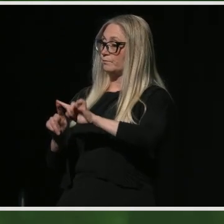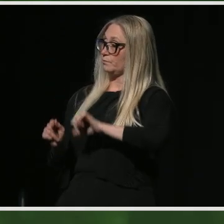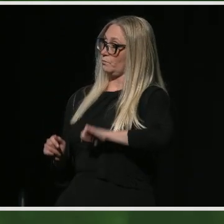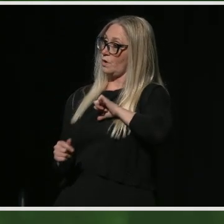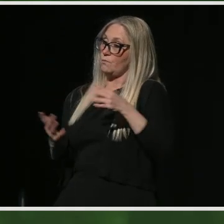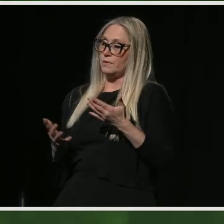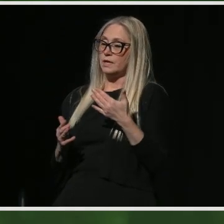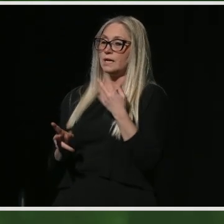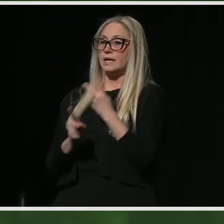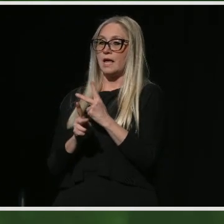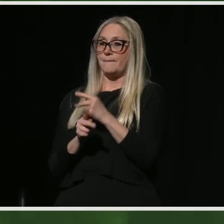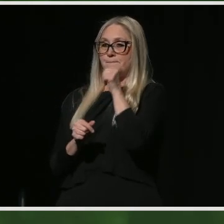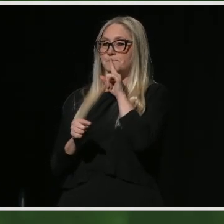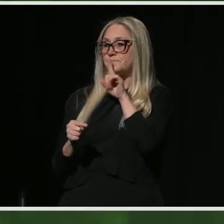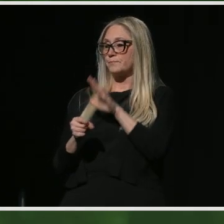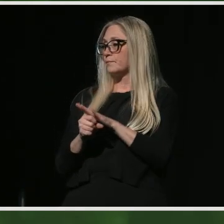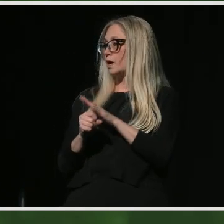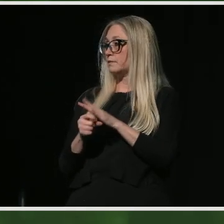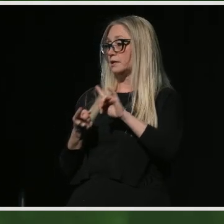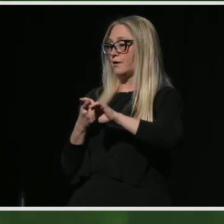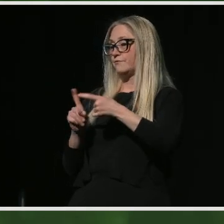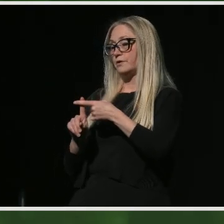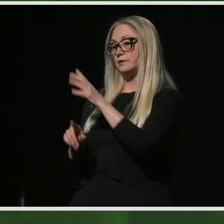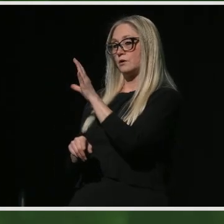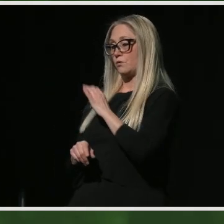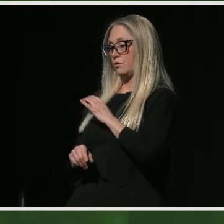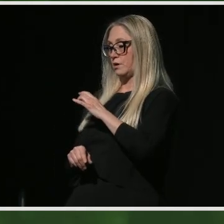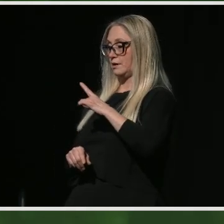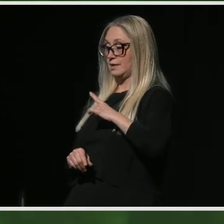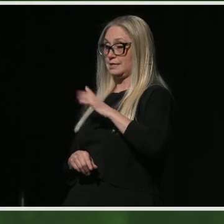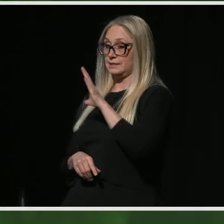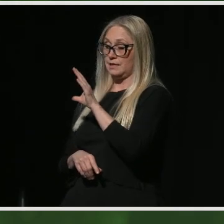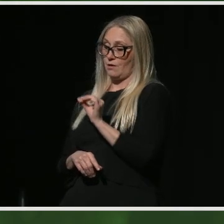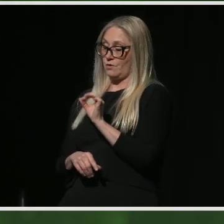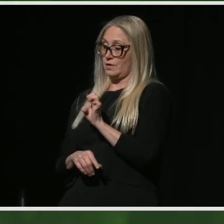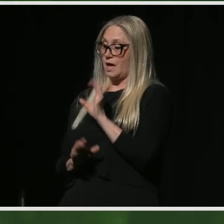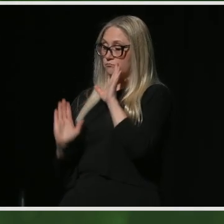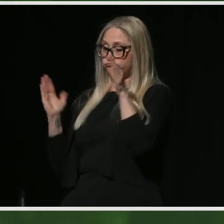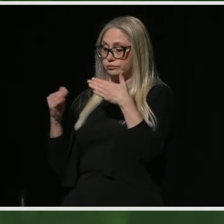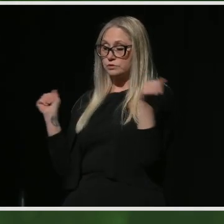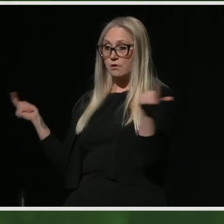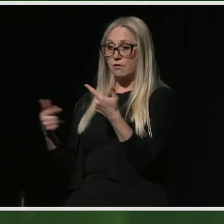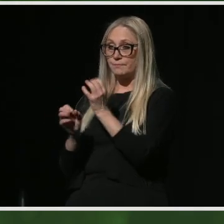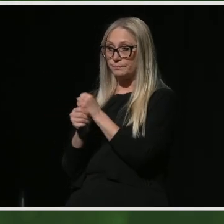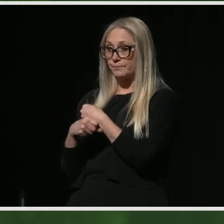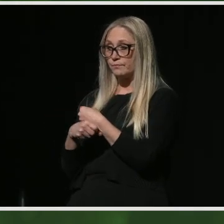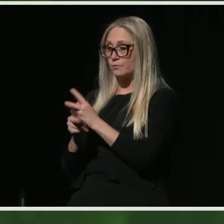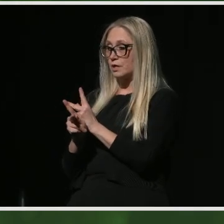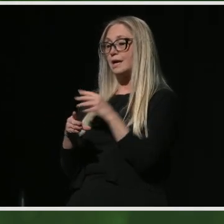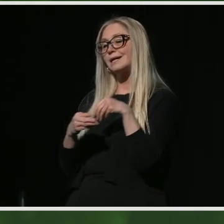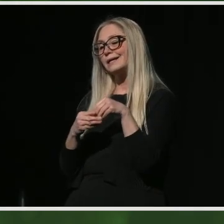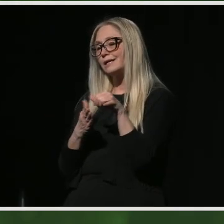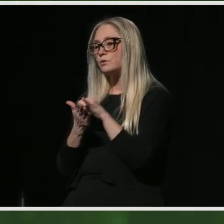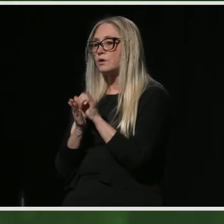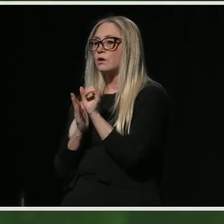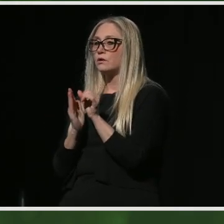our promise to our friends at the Cornell COE, and we concentrated all of our manufacturing and production in the Grow New York